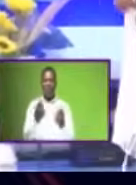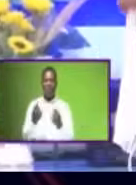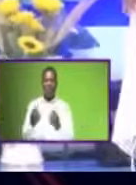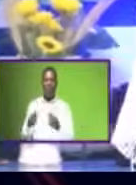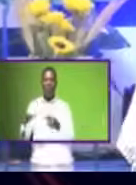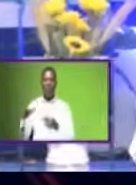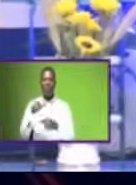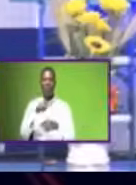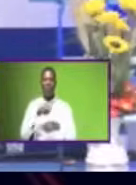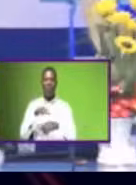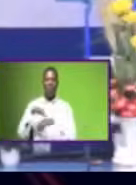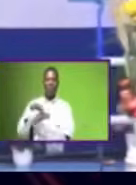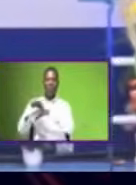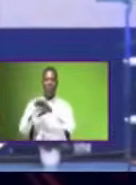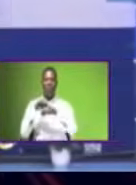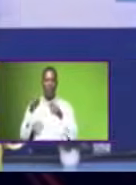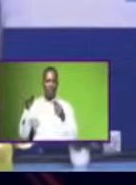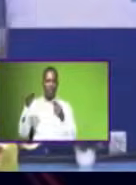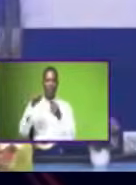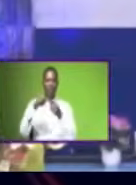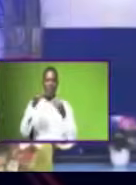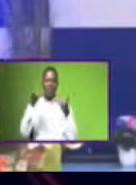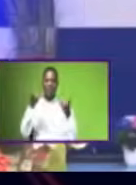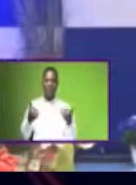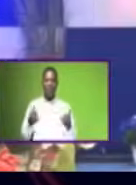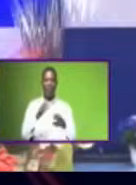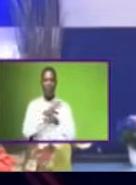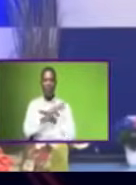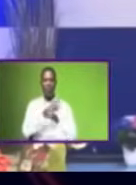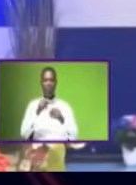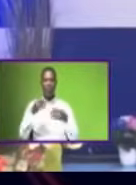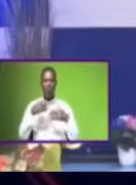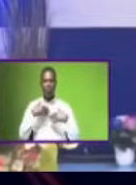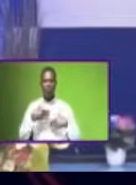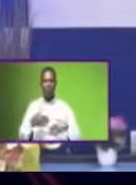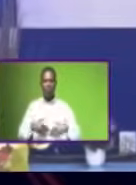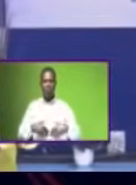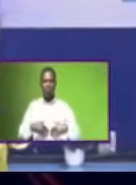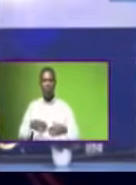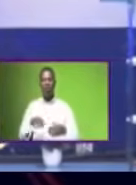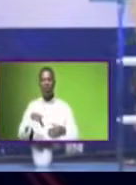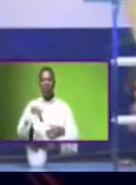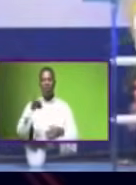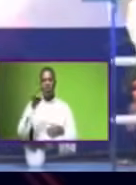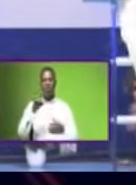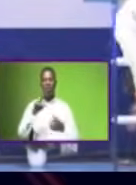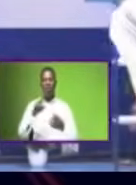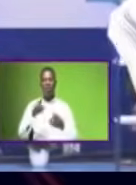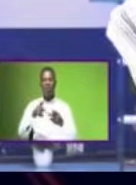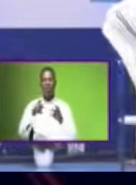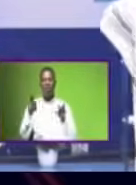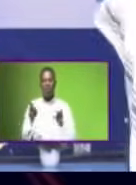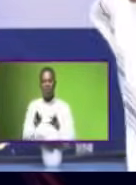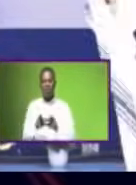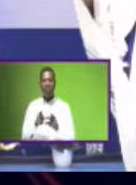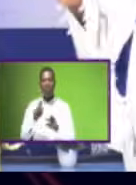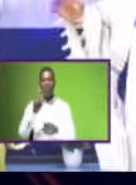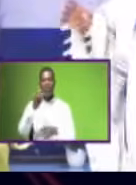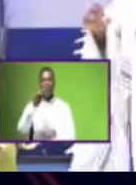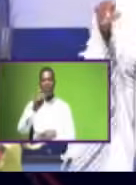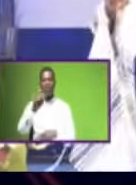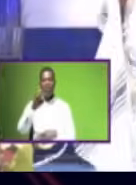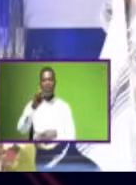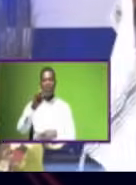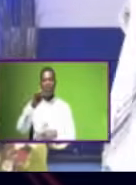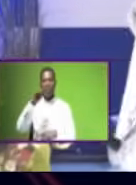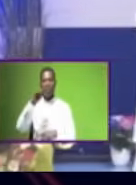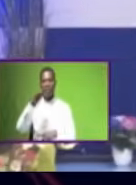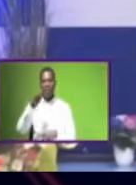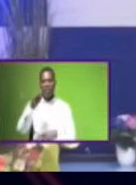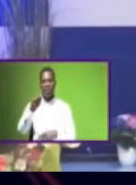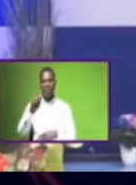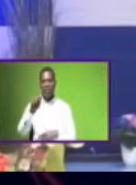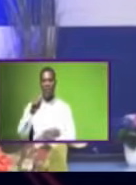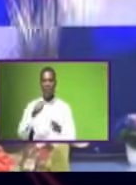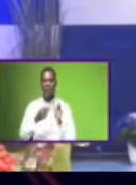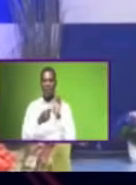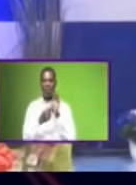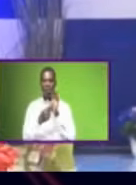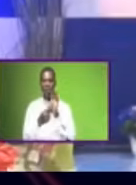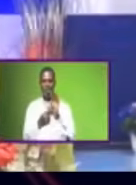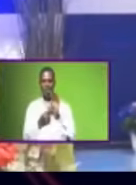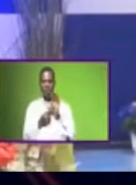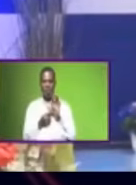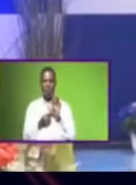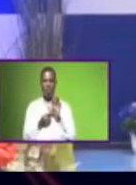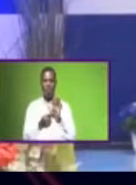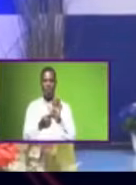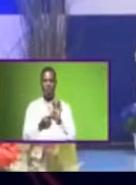esunyan ebepim the obian to me ni Bible verse, Bible quotation,